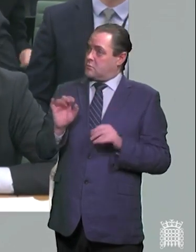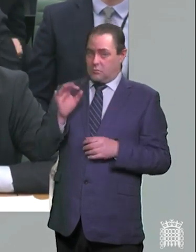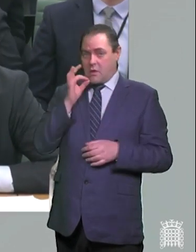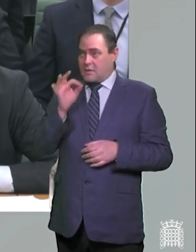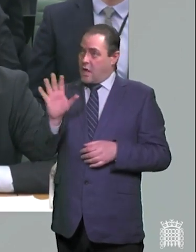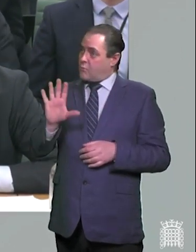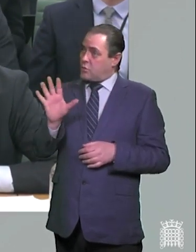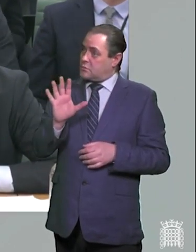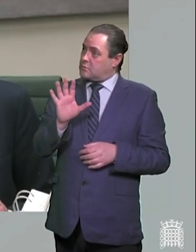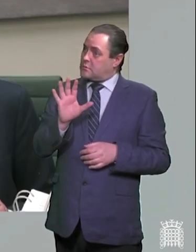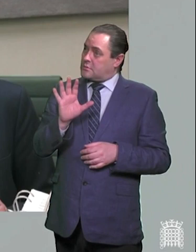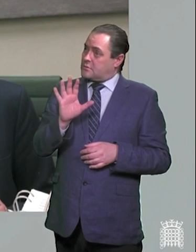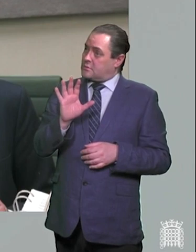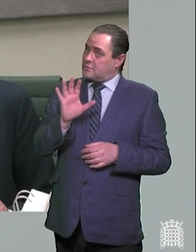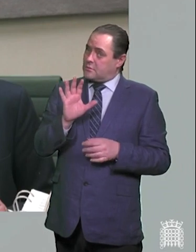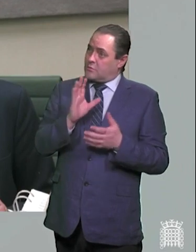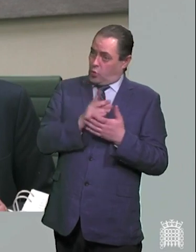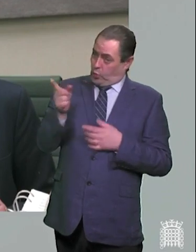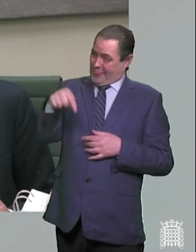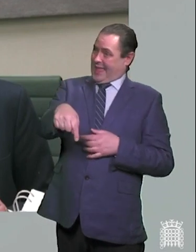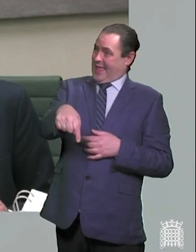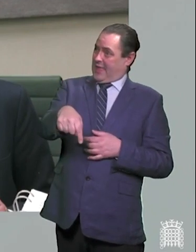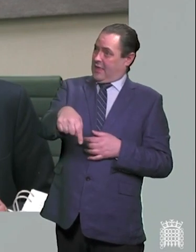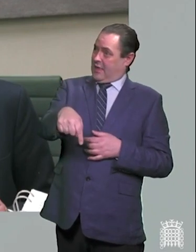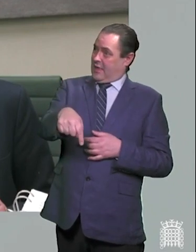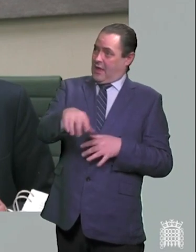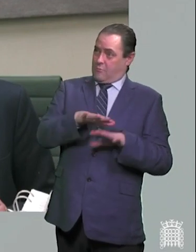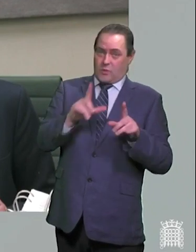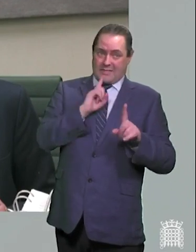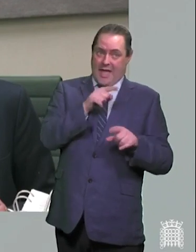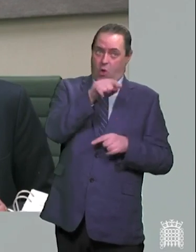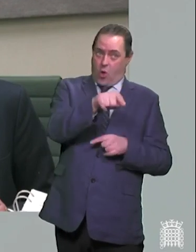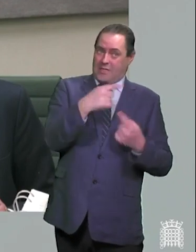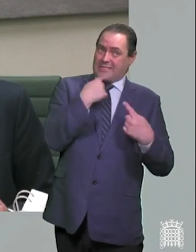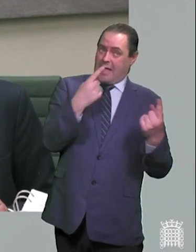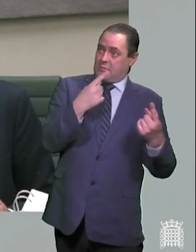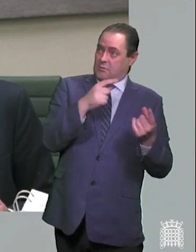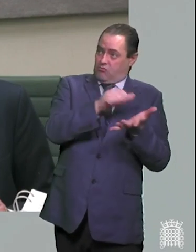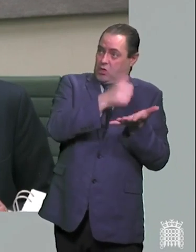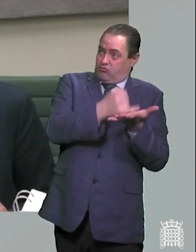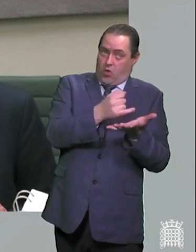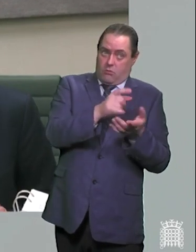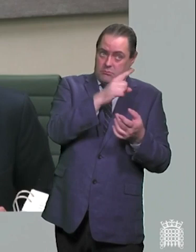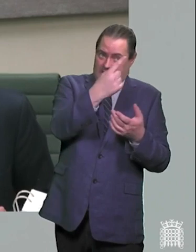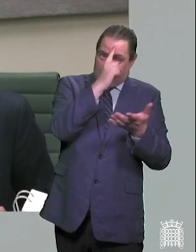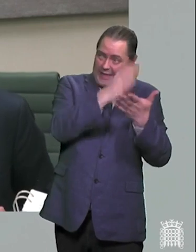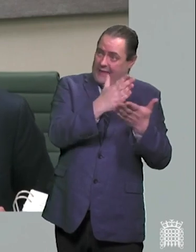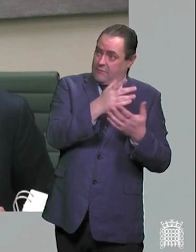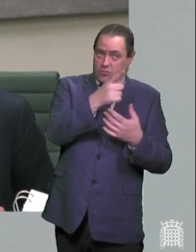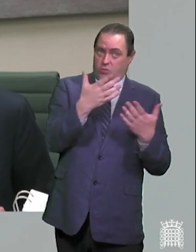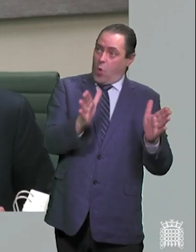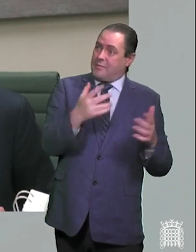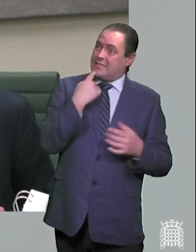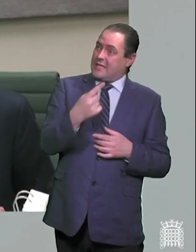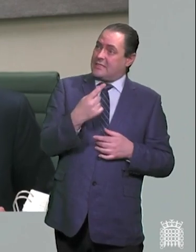him. I'm not questioning the veracity. We're asking you because you were there. I'm not questioning the veracity of her statement as she believes it, because she is quite open.